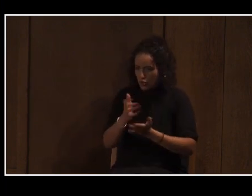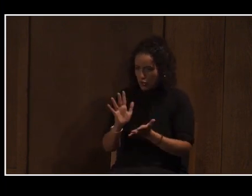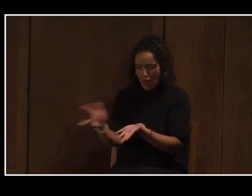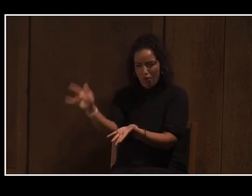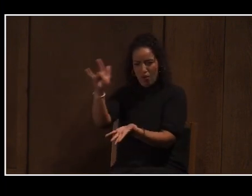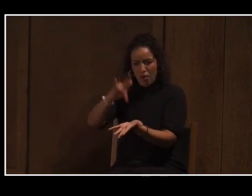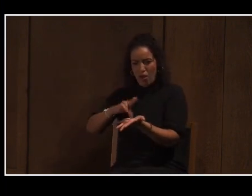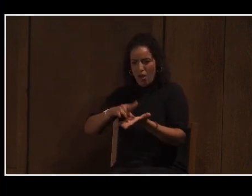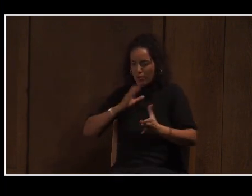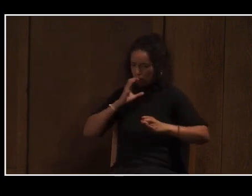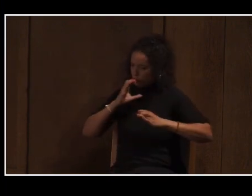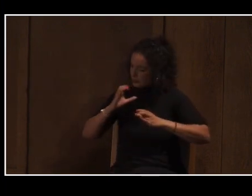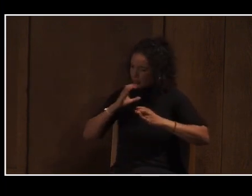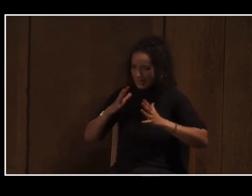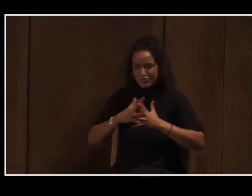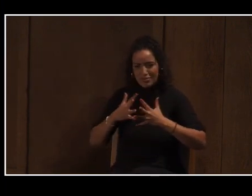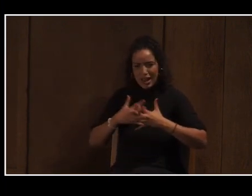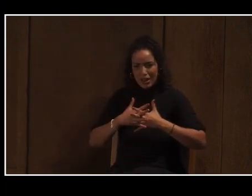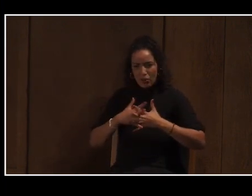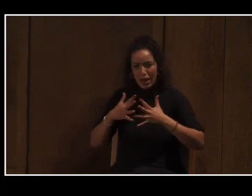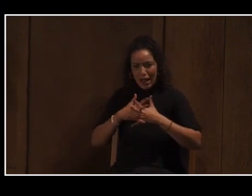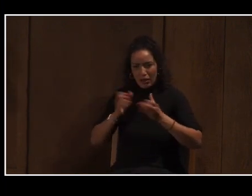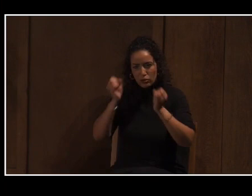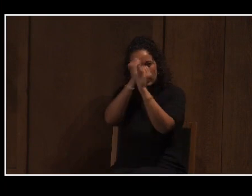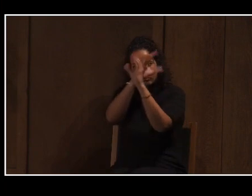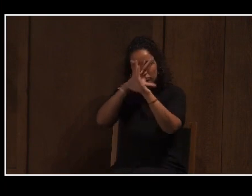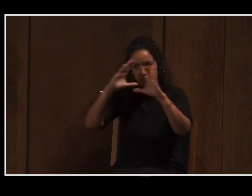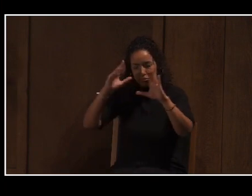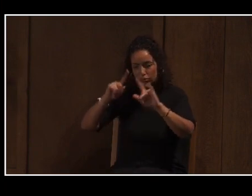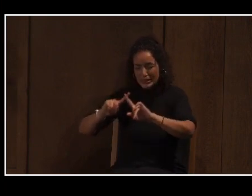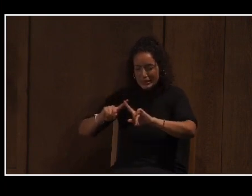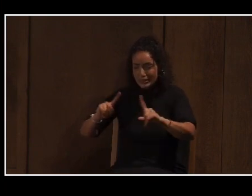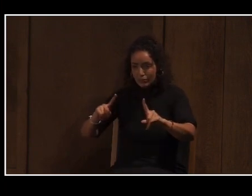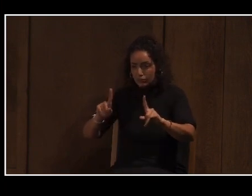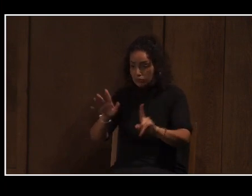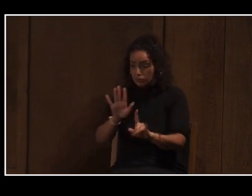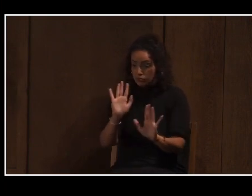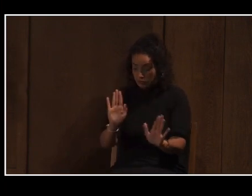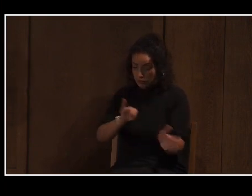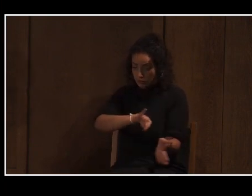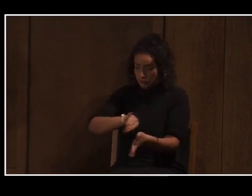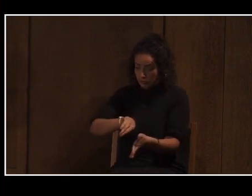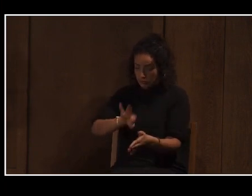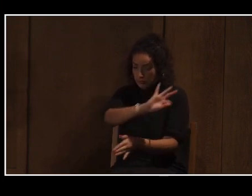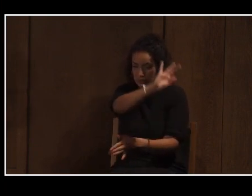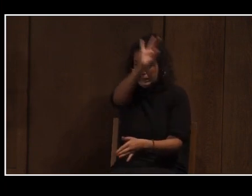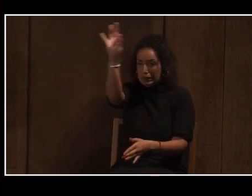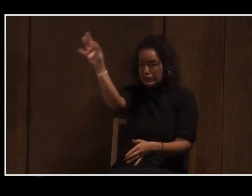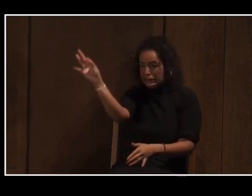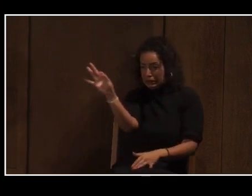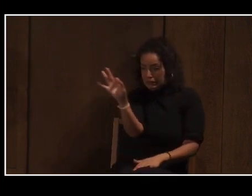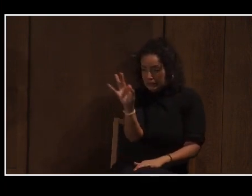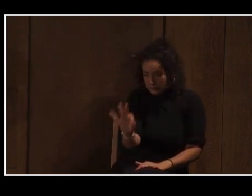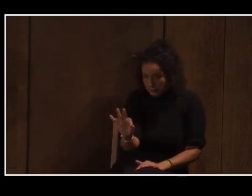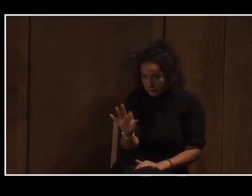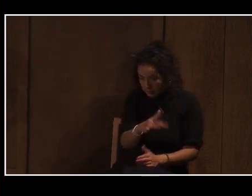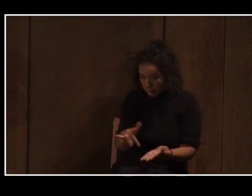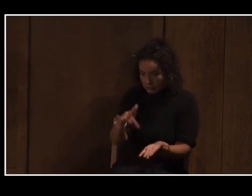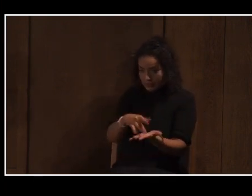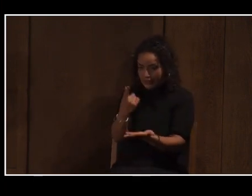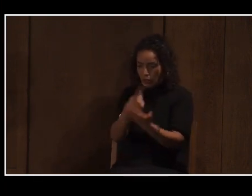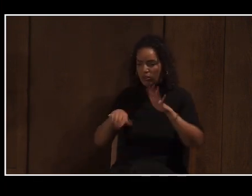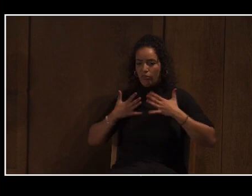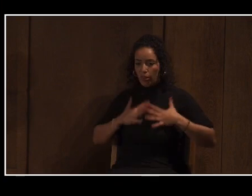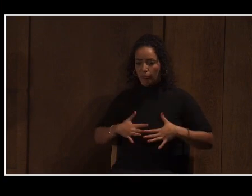do we think things differently? How do we imagine differently? And there was this big question that we had, how do we build cities not only for the human body,